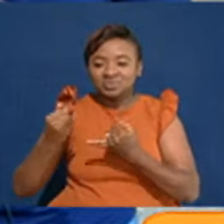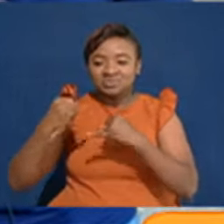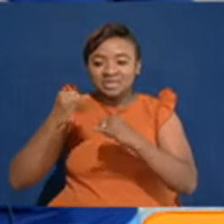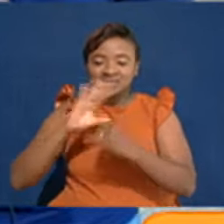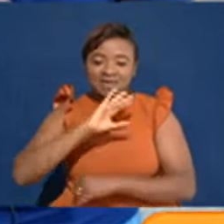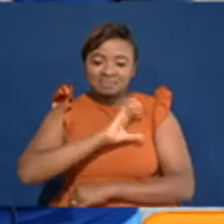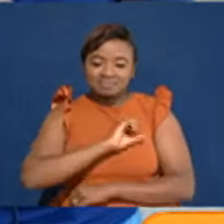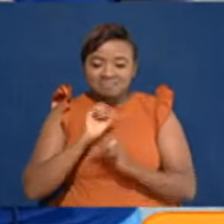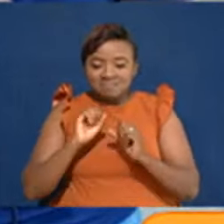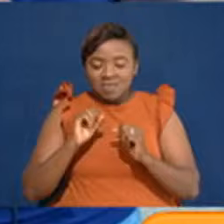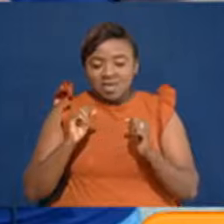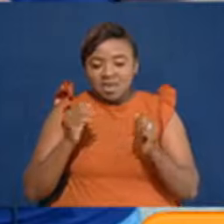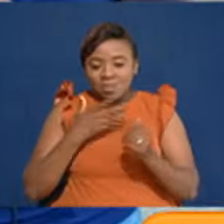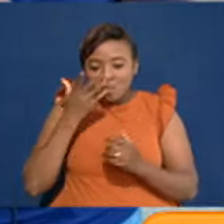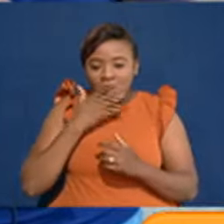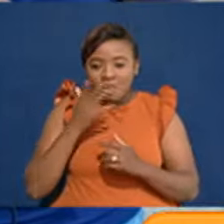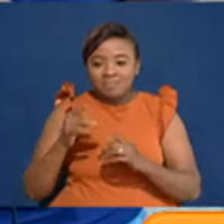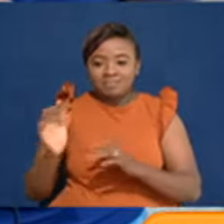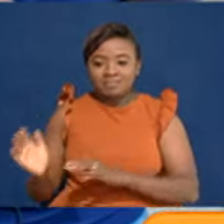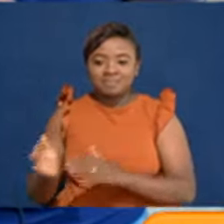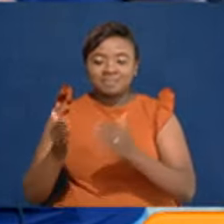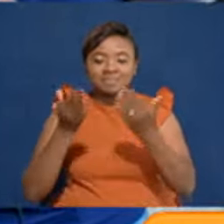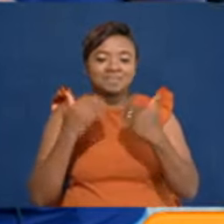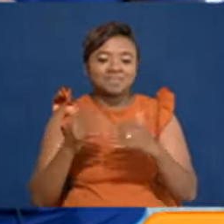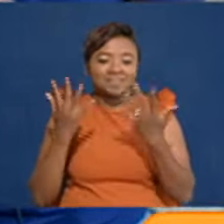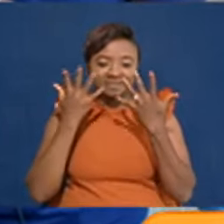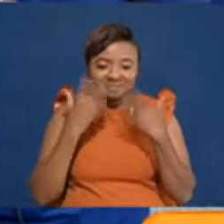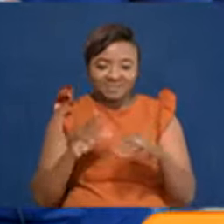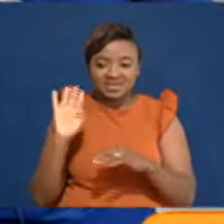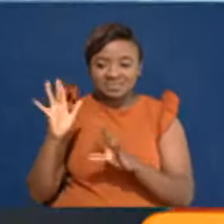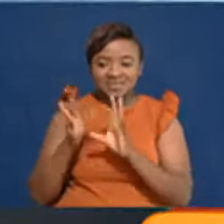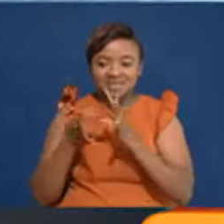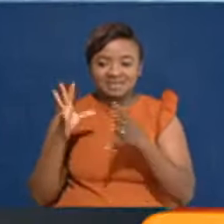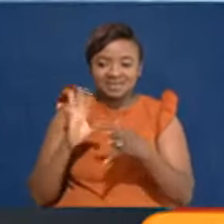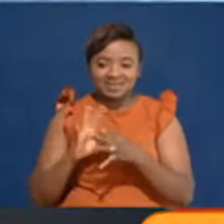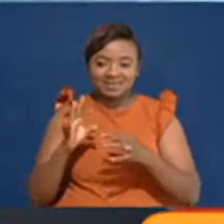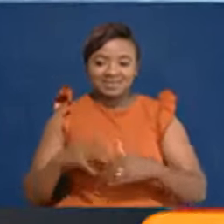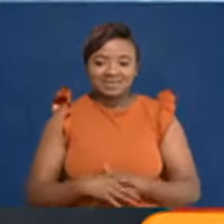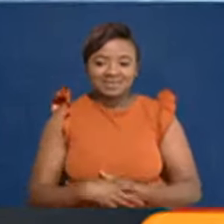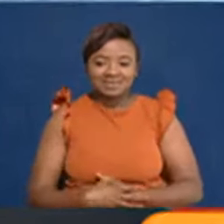dry. That was the update as far as the Olympics are concerned.